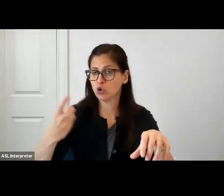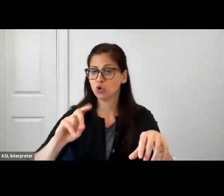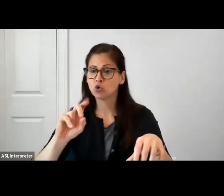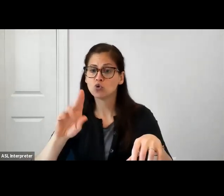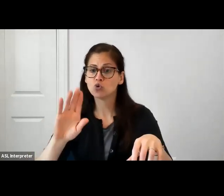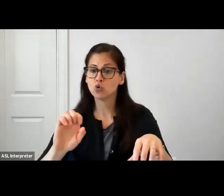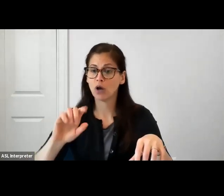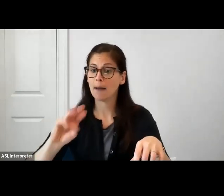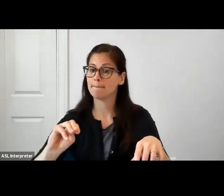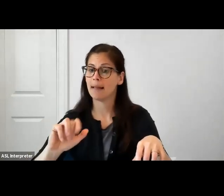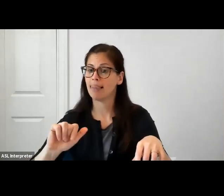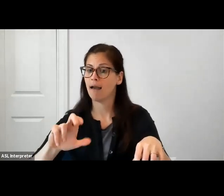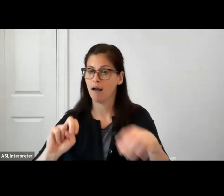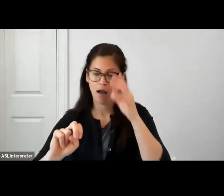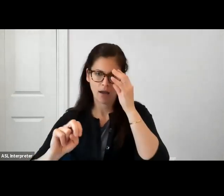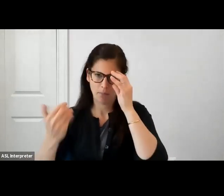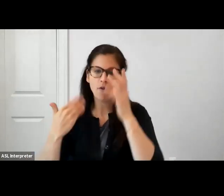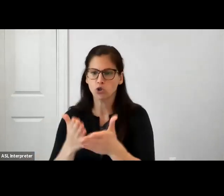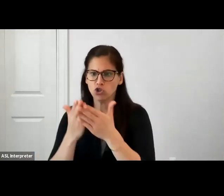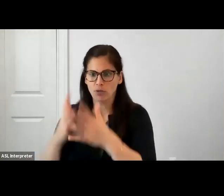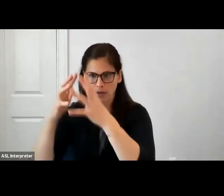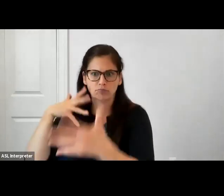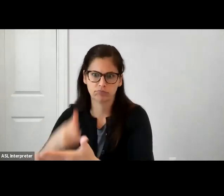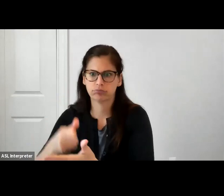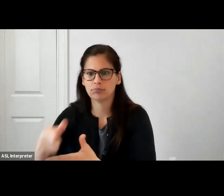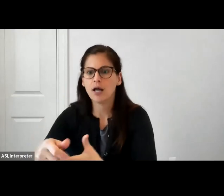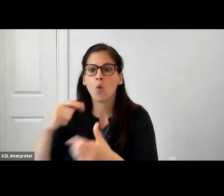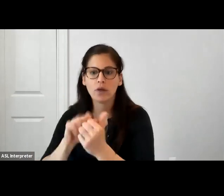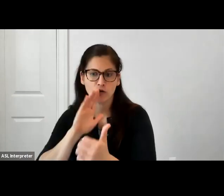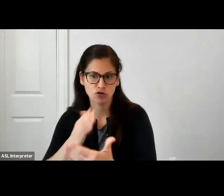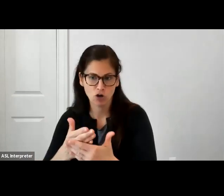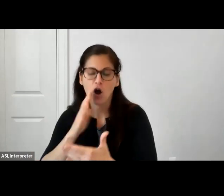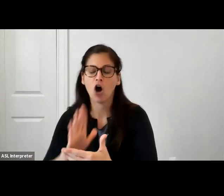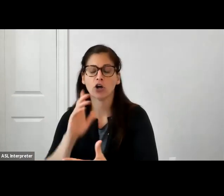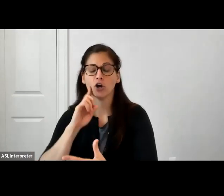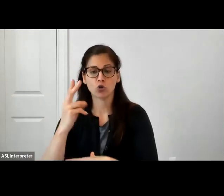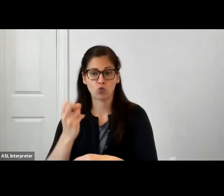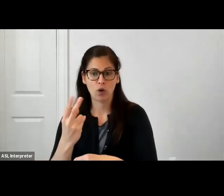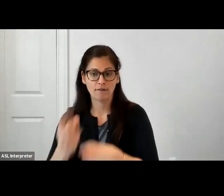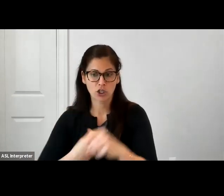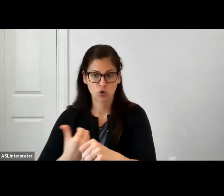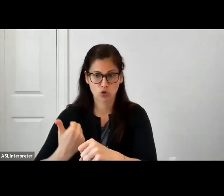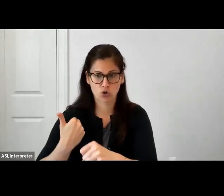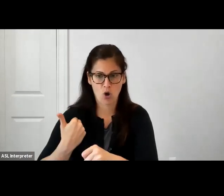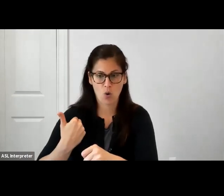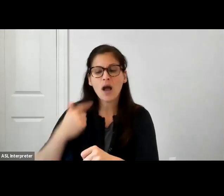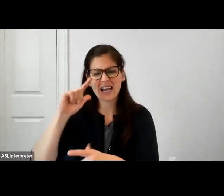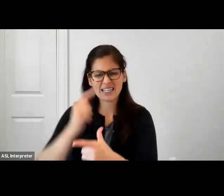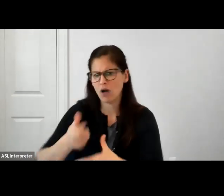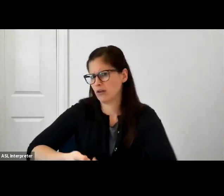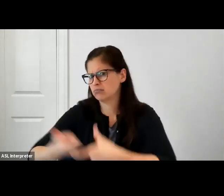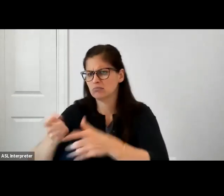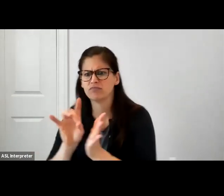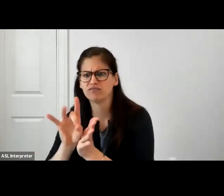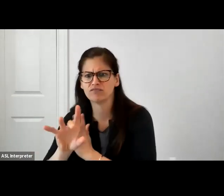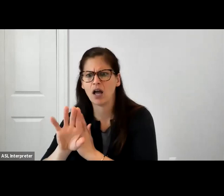there with his young daughter Miranda 12 years ago after being overthrown by his brother Antonio, has used his magical powers